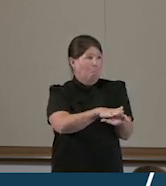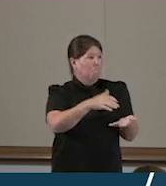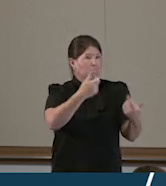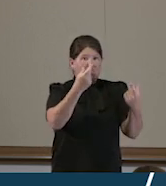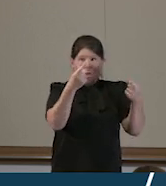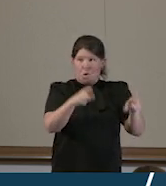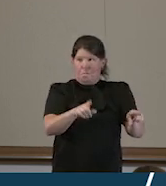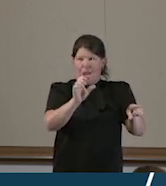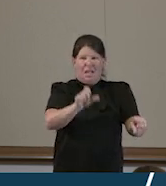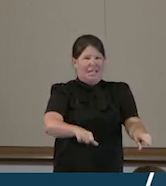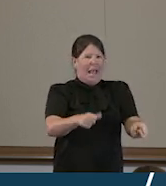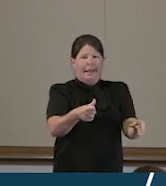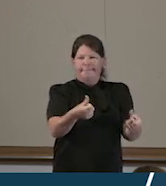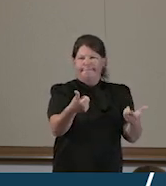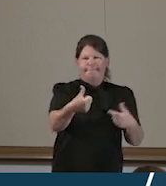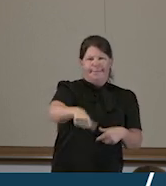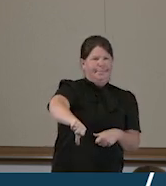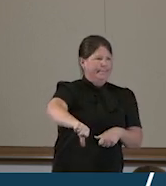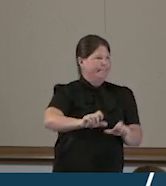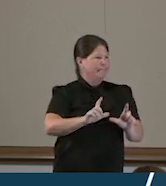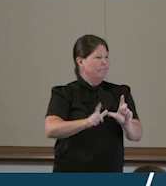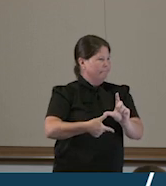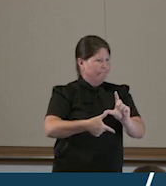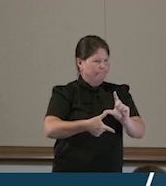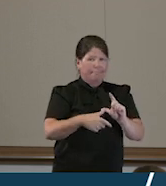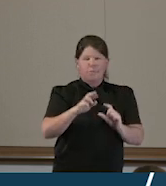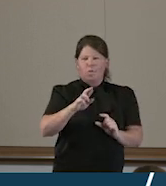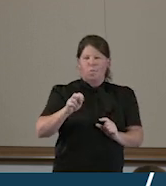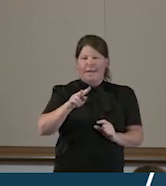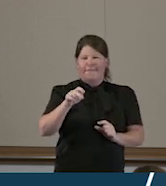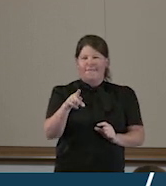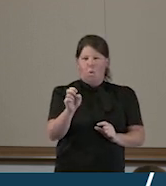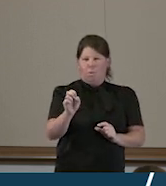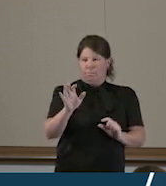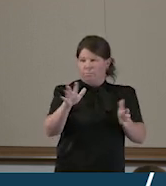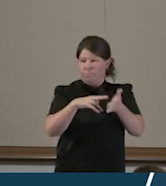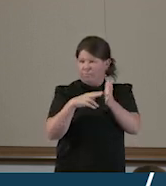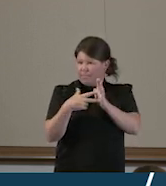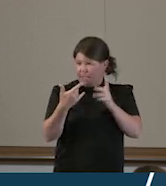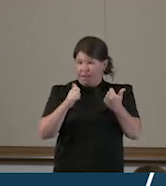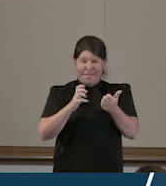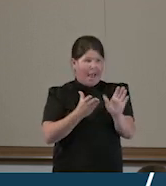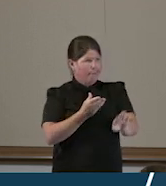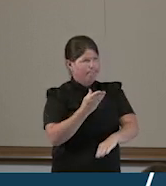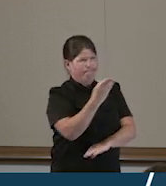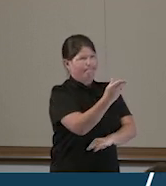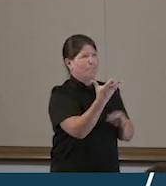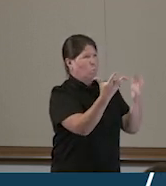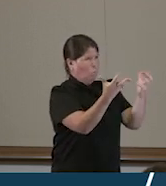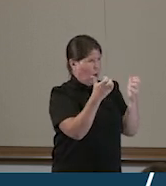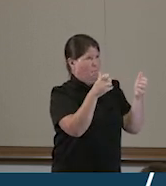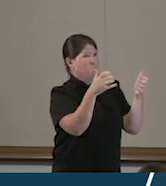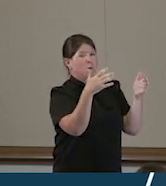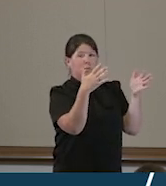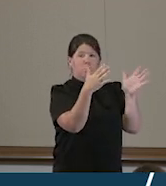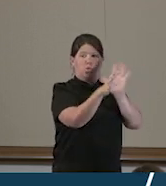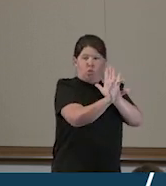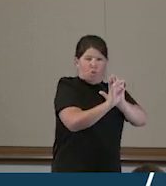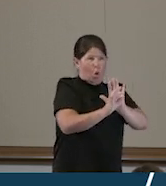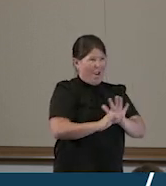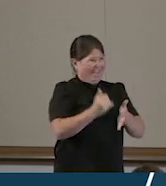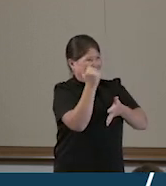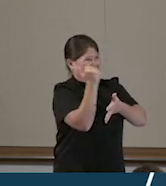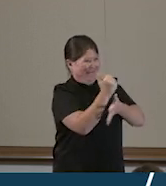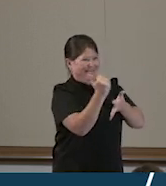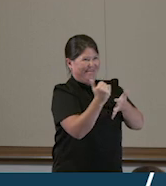is great because you're not stuck. The choices that you make, the X's that we mark